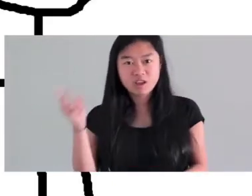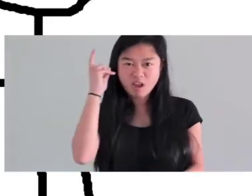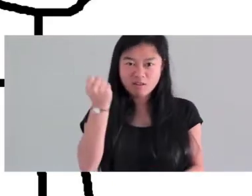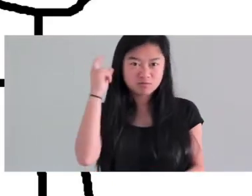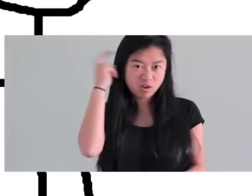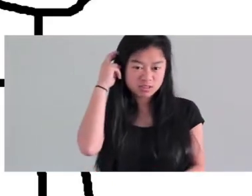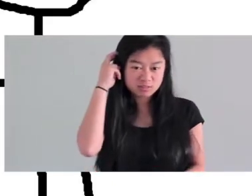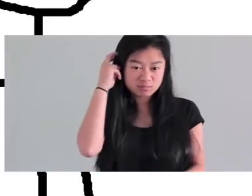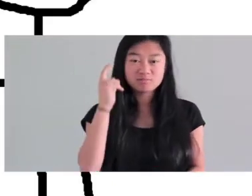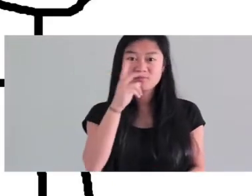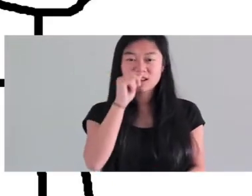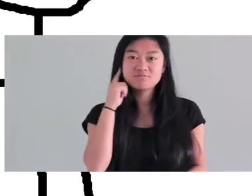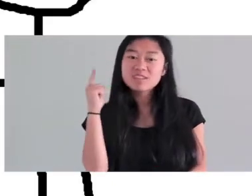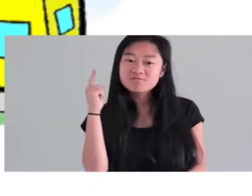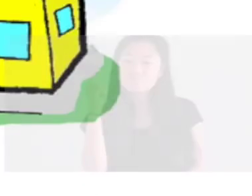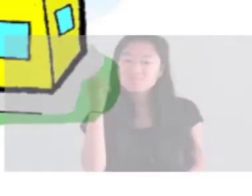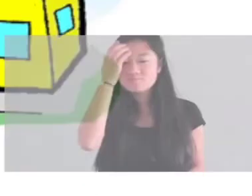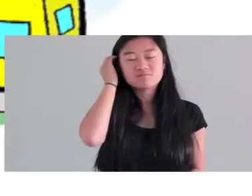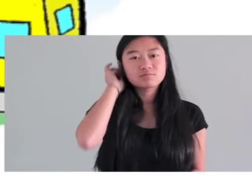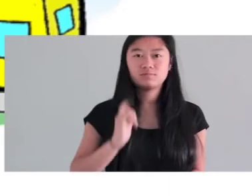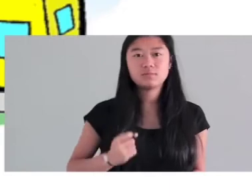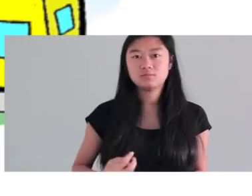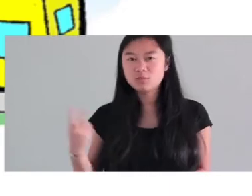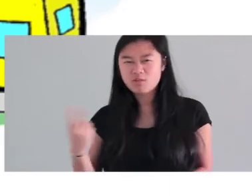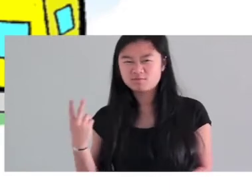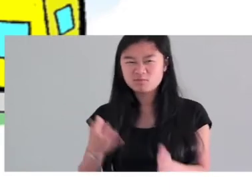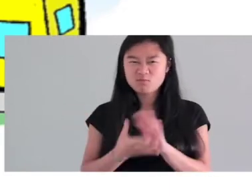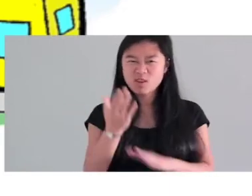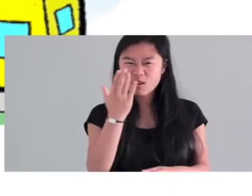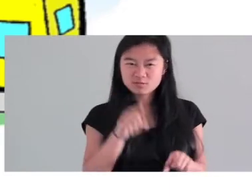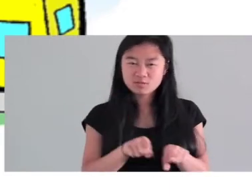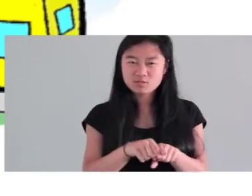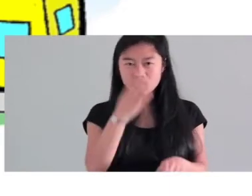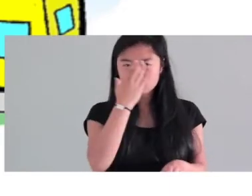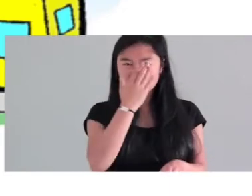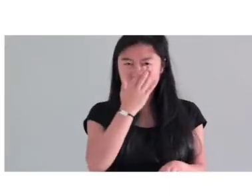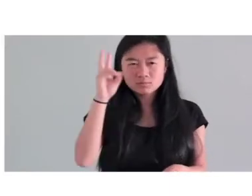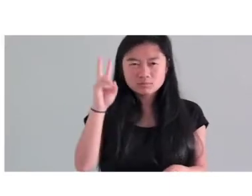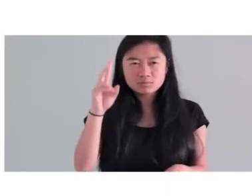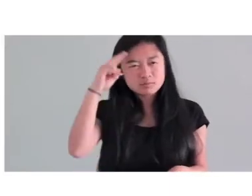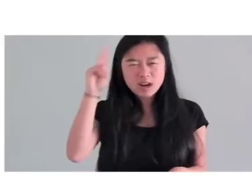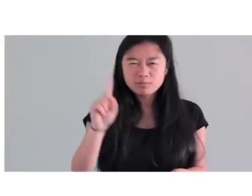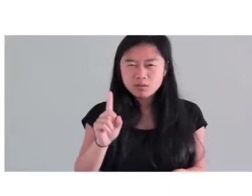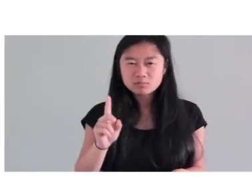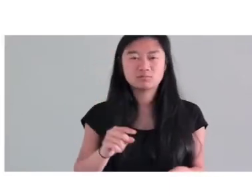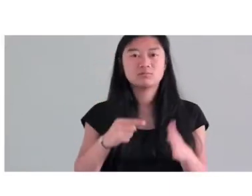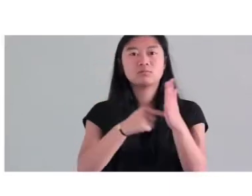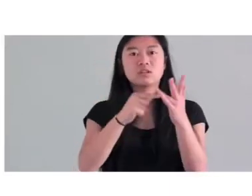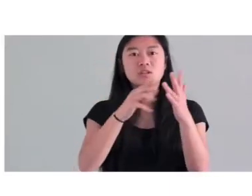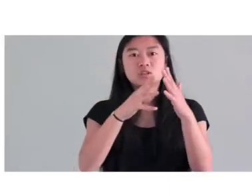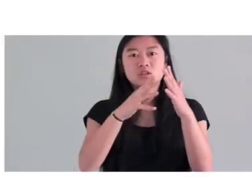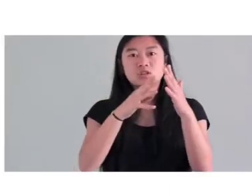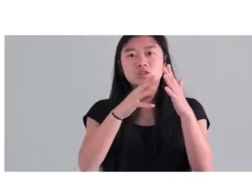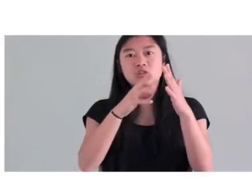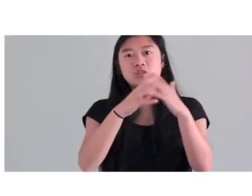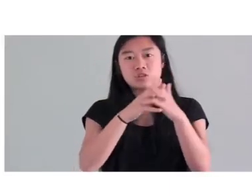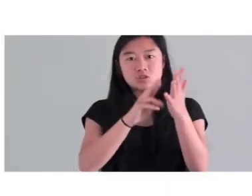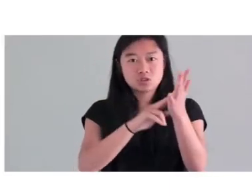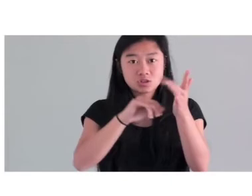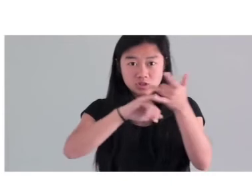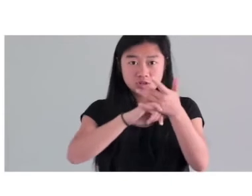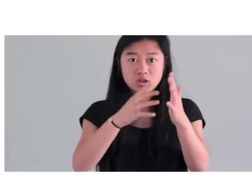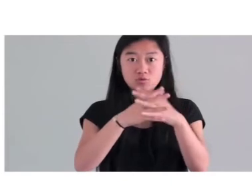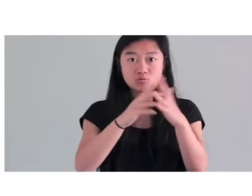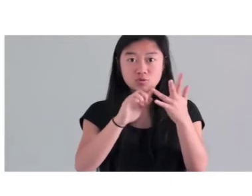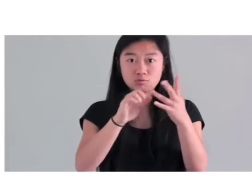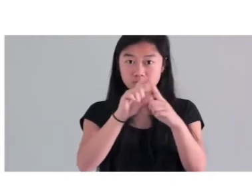Jerry and I go to school together here at Townswood High. Our school is a mainstream school,